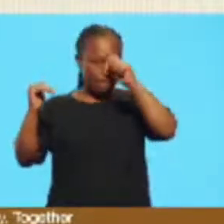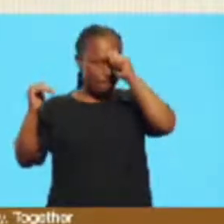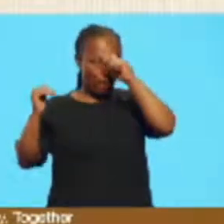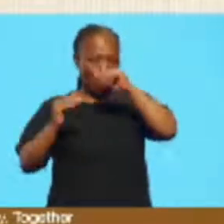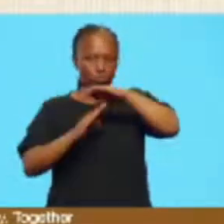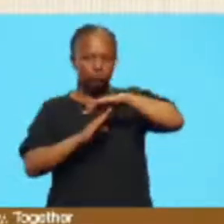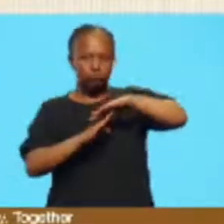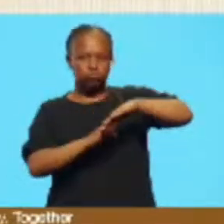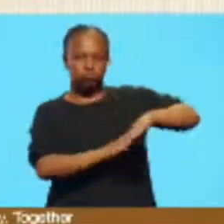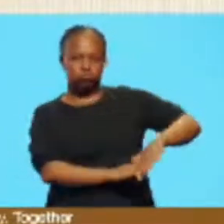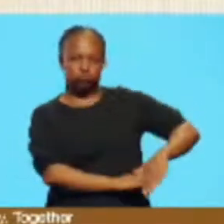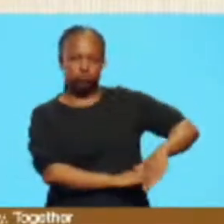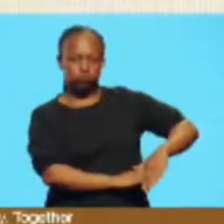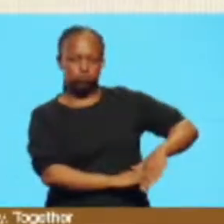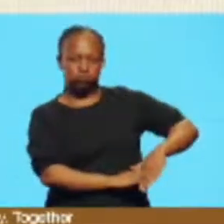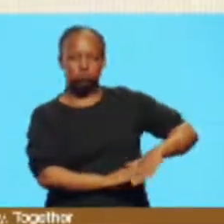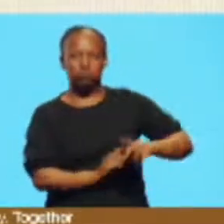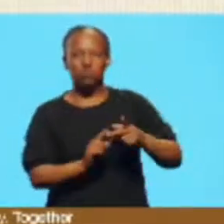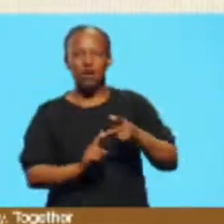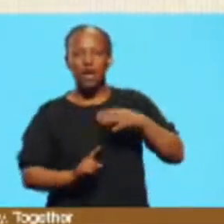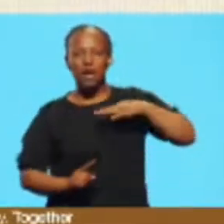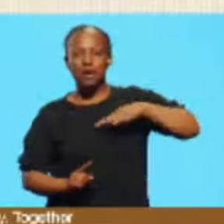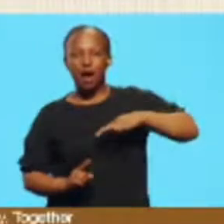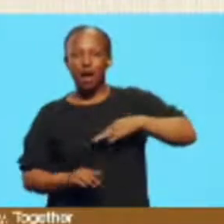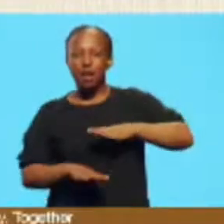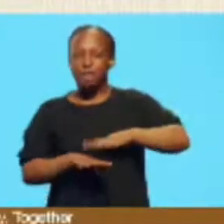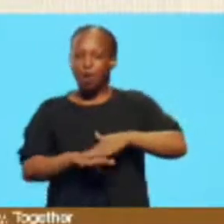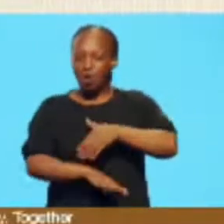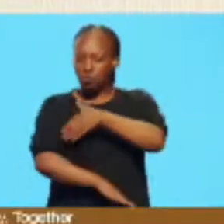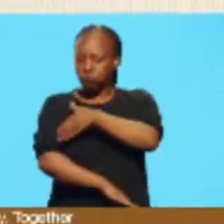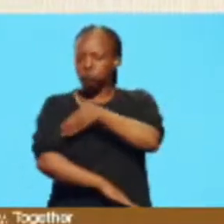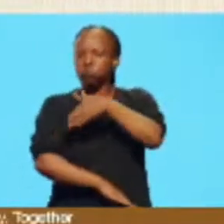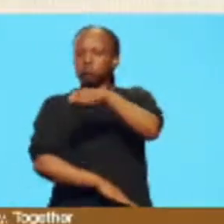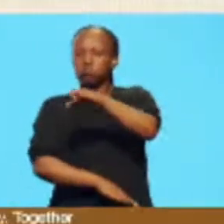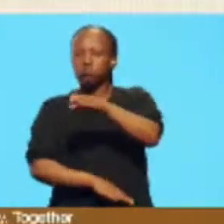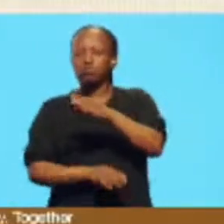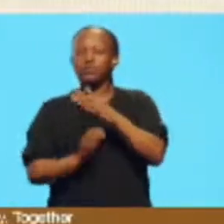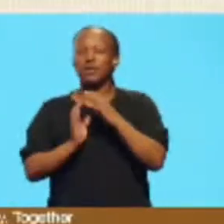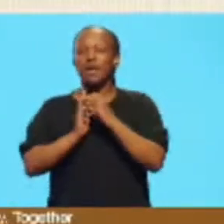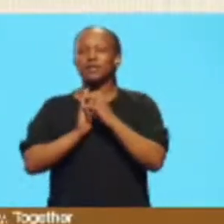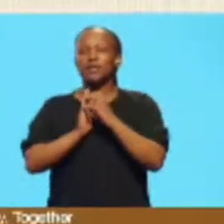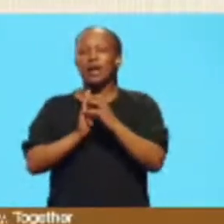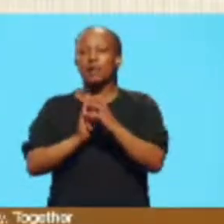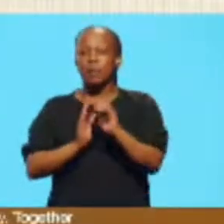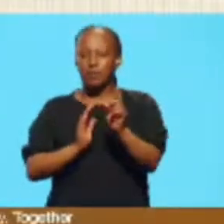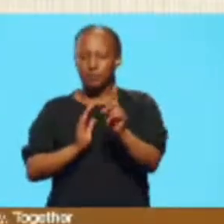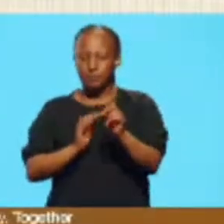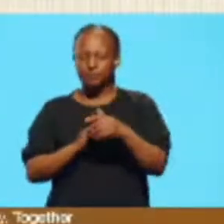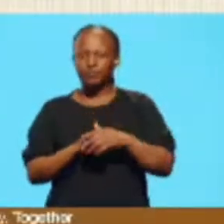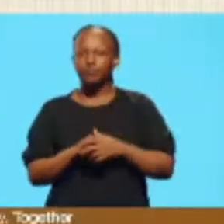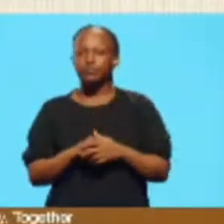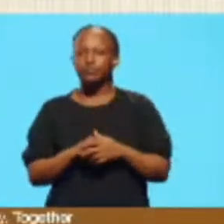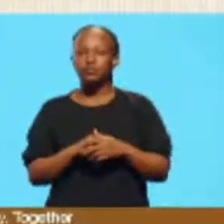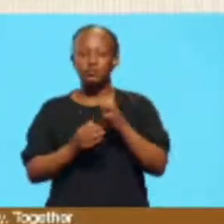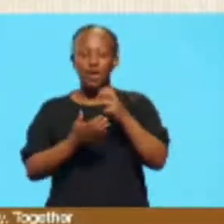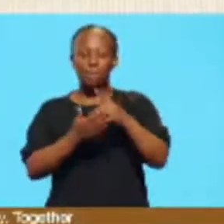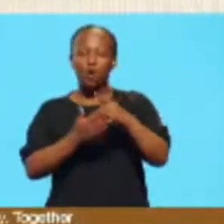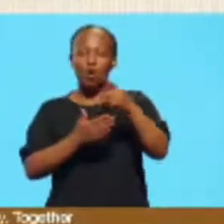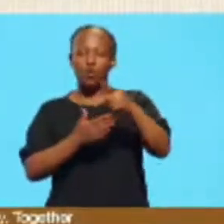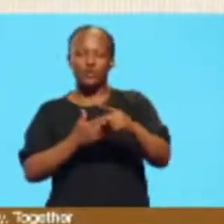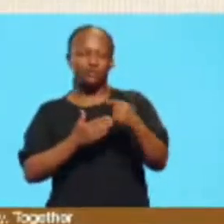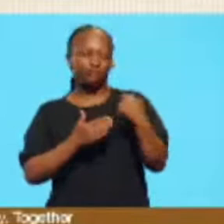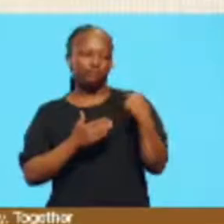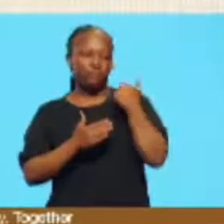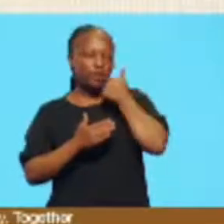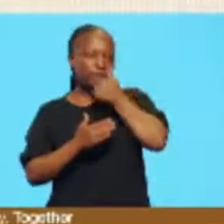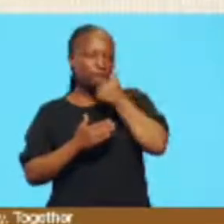behind. Girls, they are well equipped. I can just take one example of the project that we